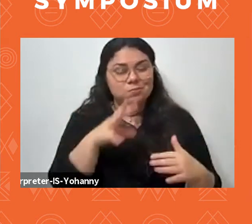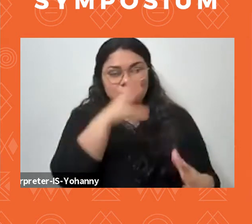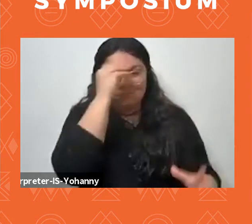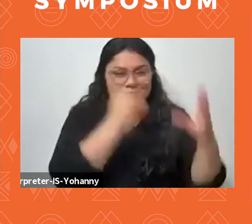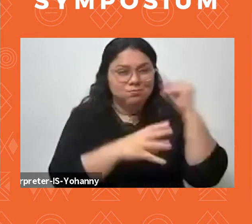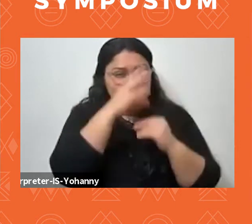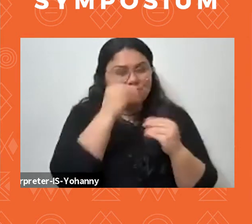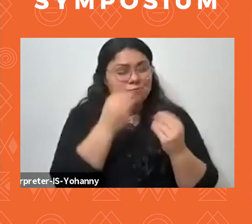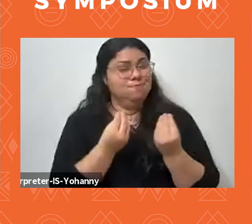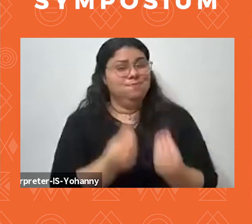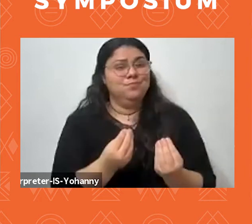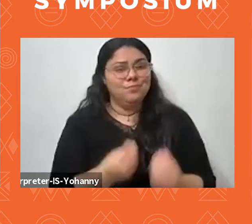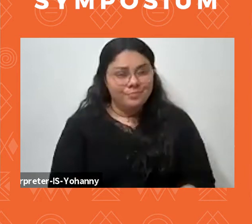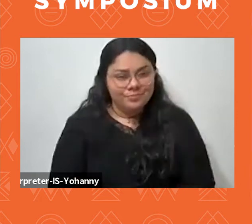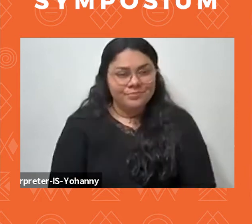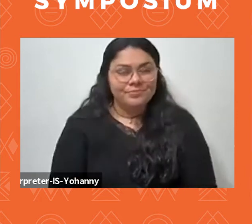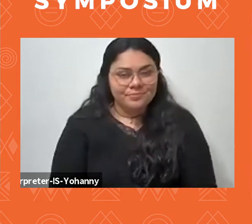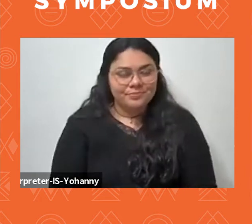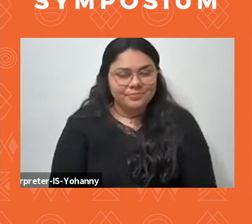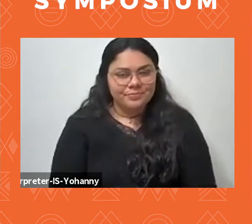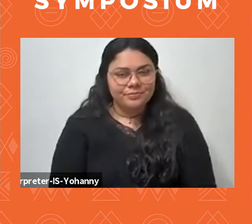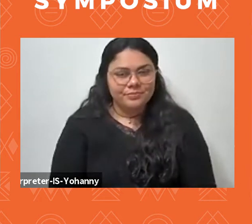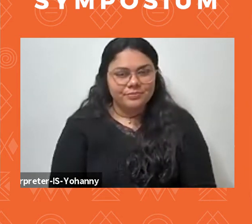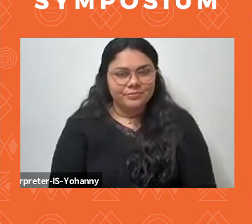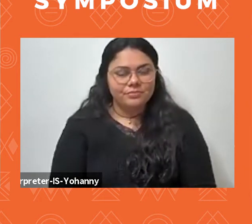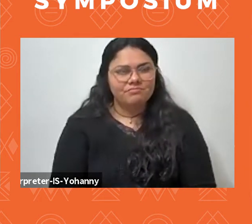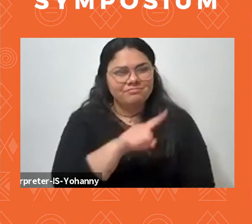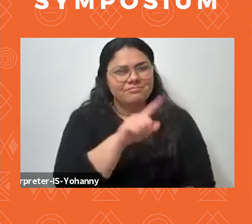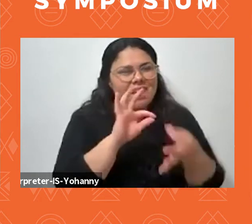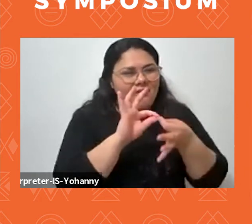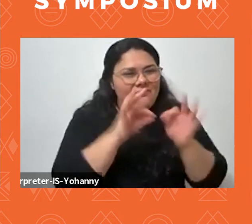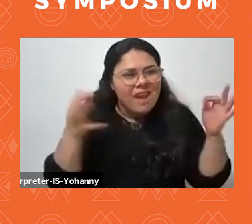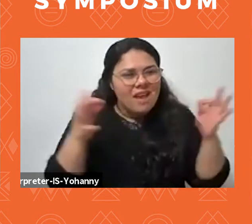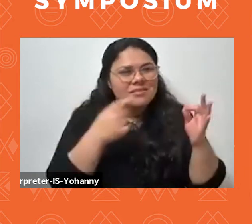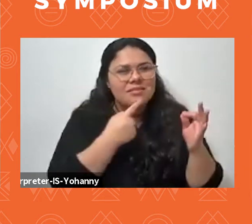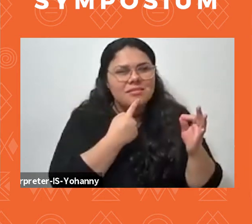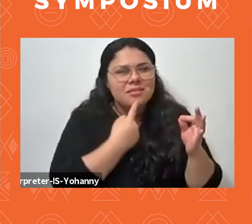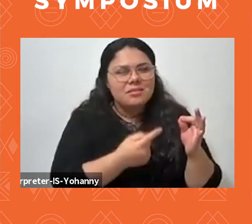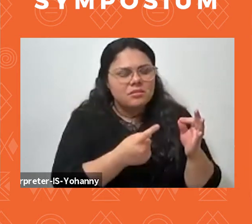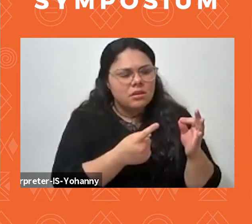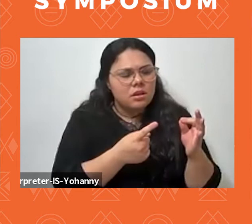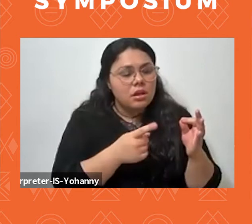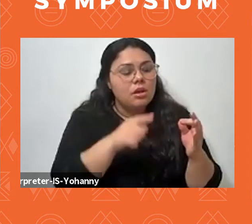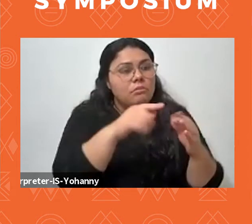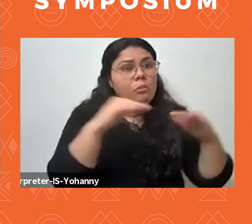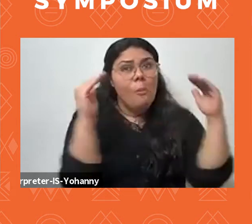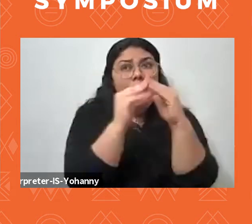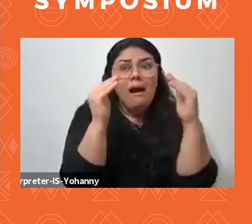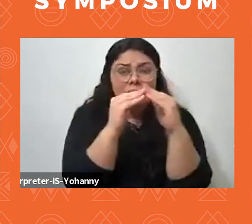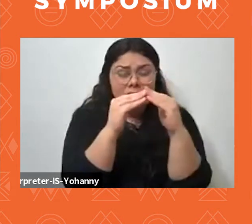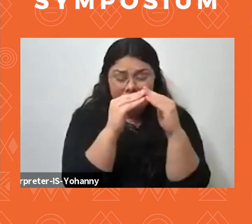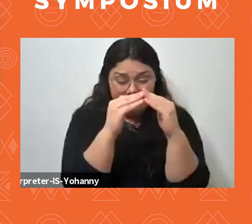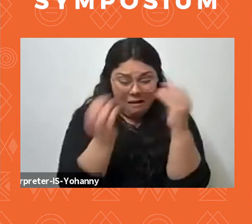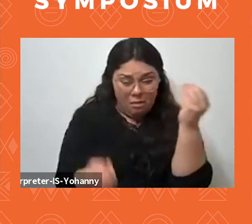if the house is on fire, because it is. And the commitment, the passion,